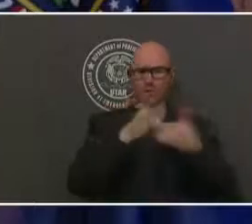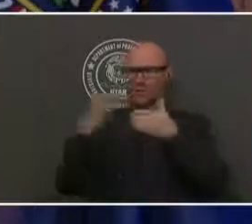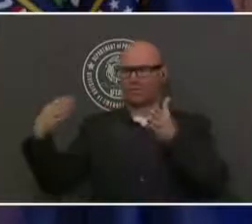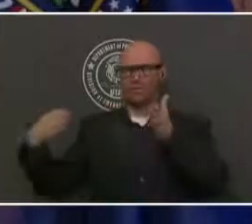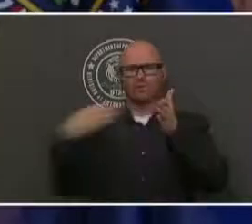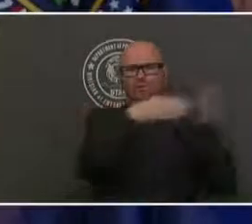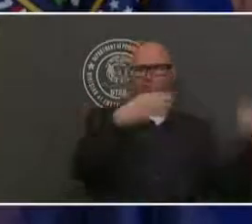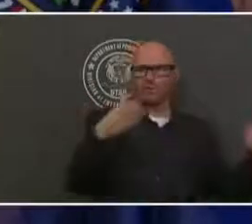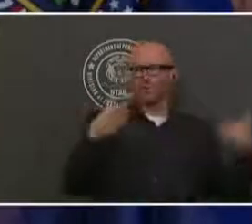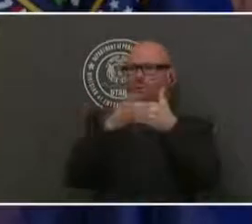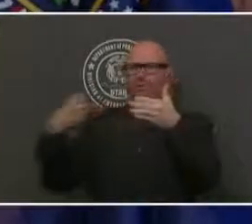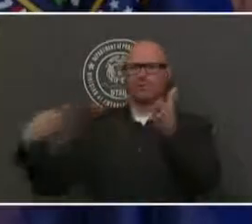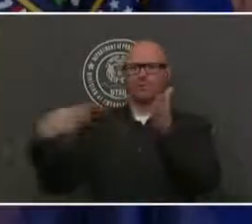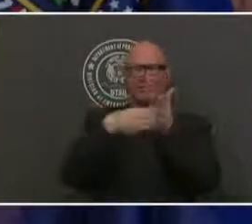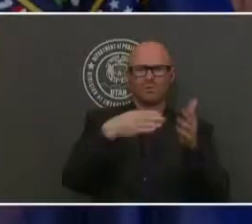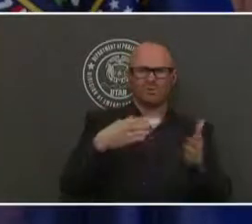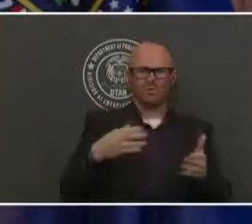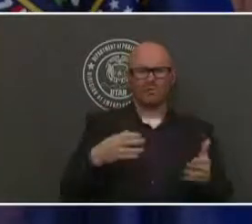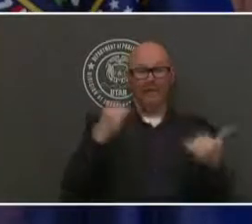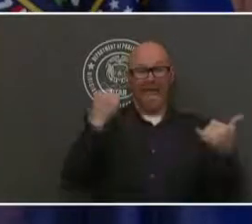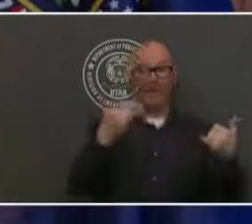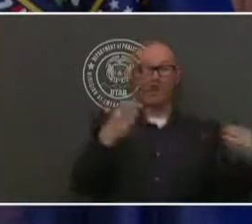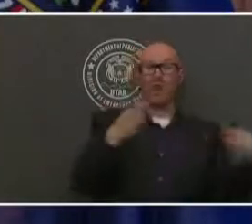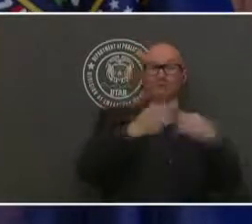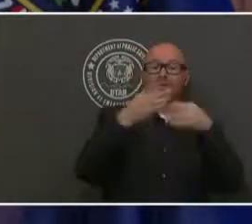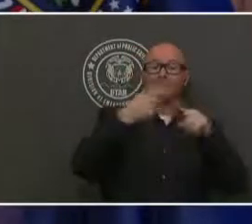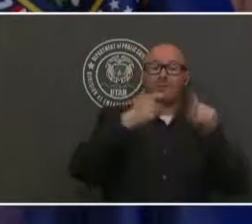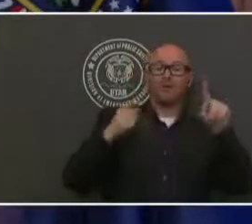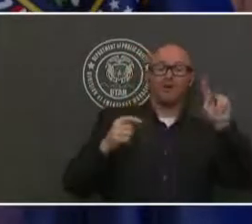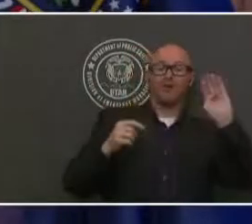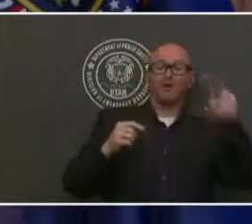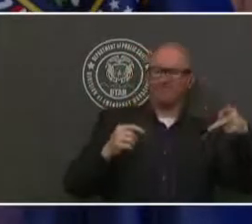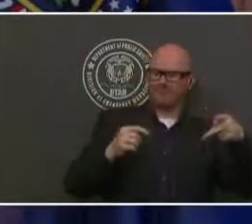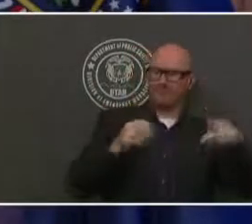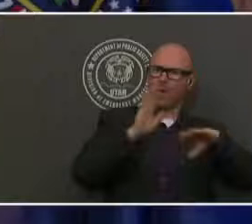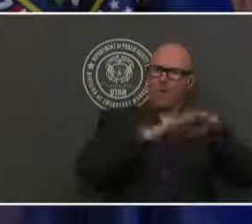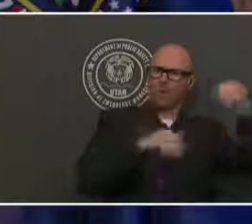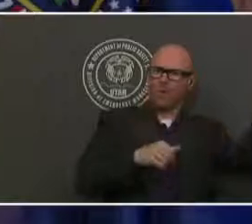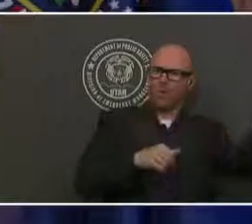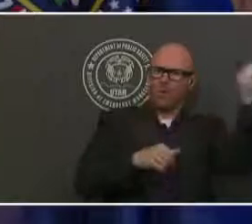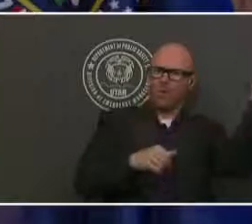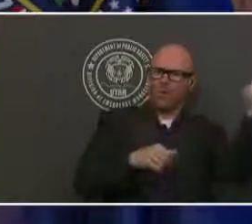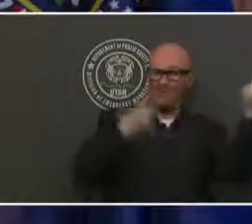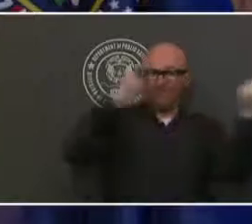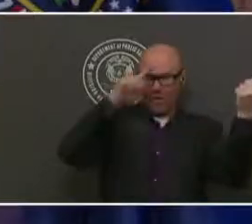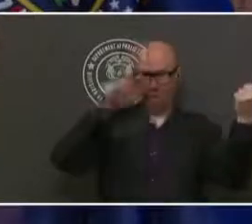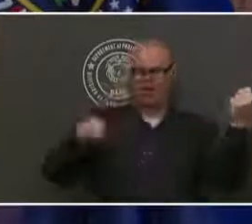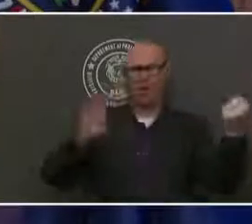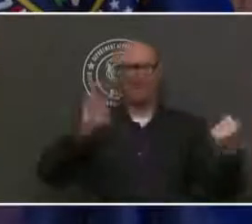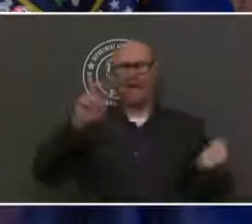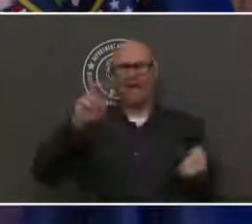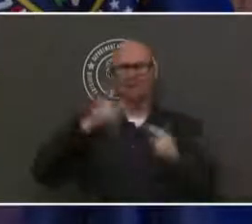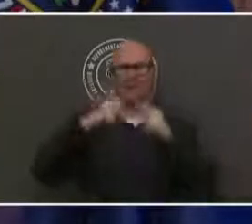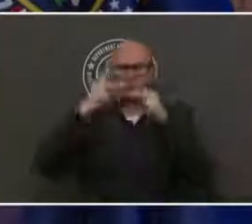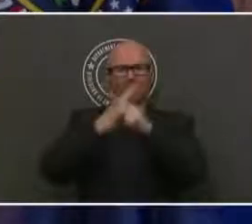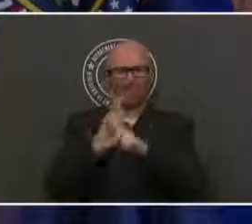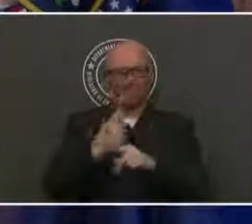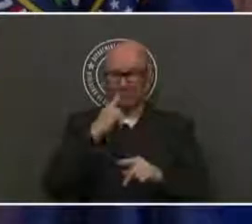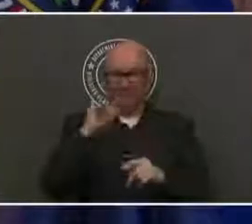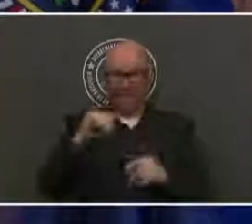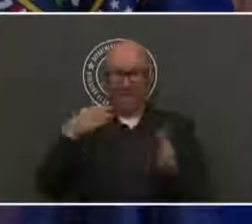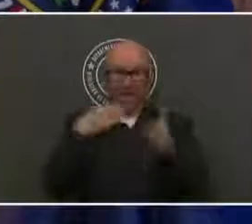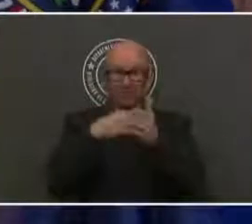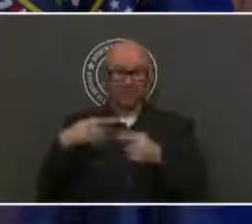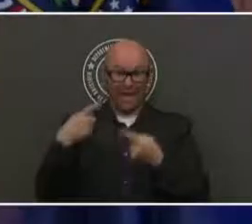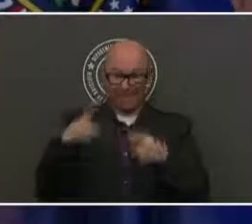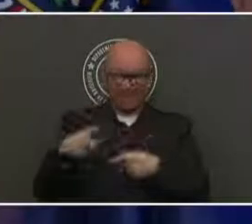places, and now that lawsuit's on hold, waiting to see what President Biden does. So we've got this perpetual lawsuit, and it's so dumb, and it doesn't